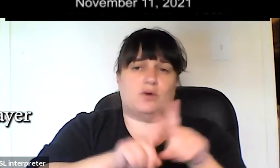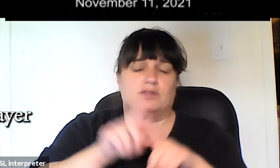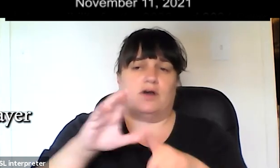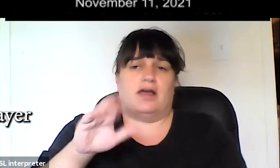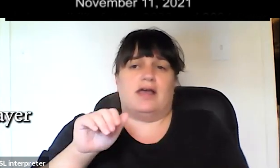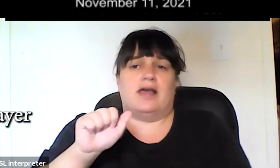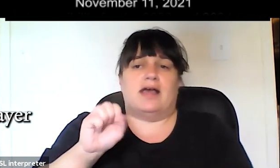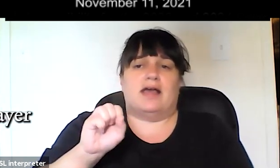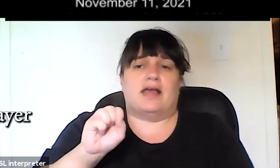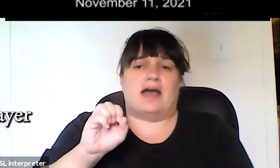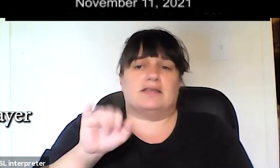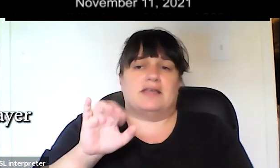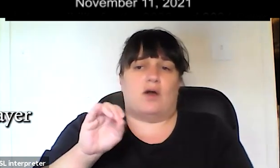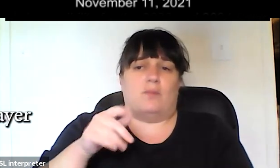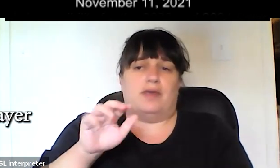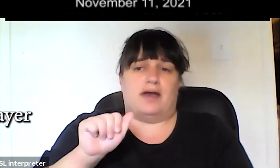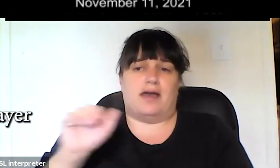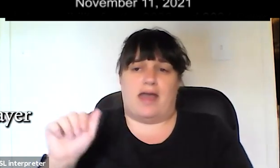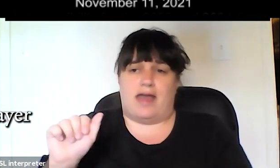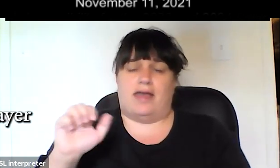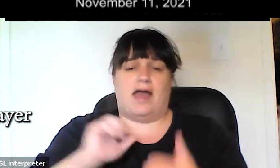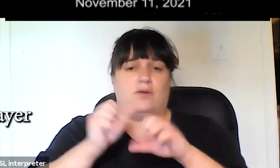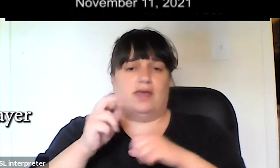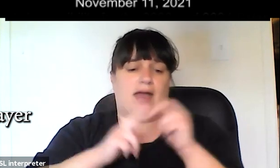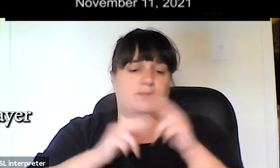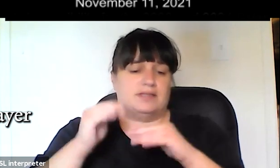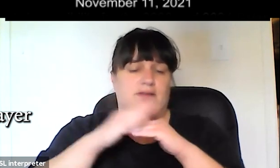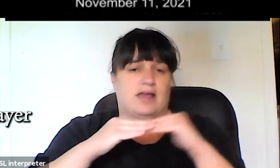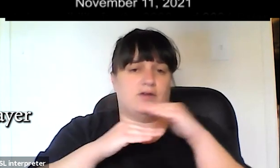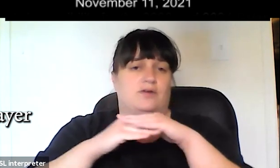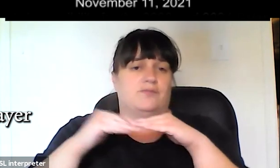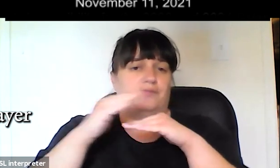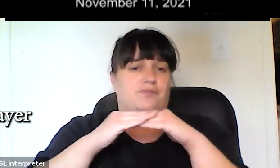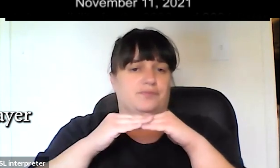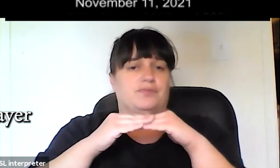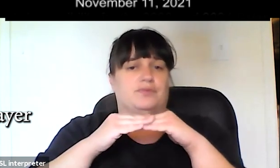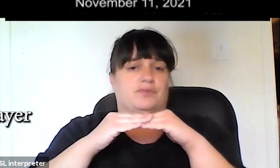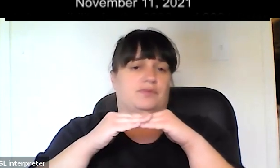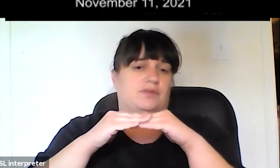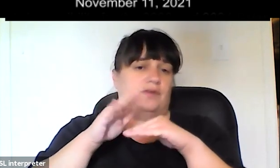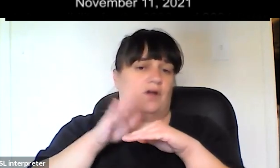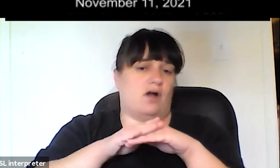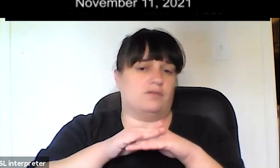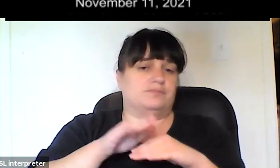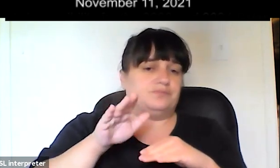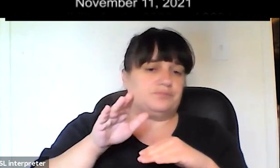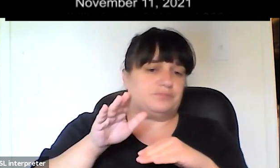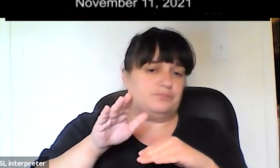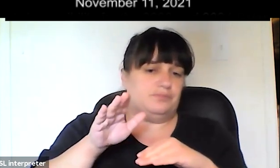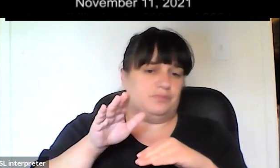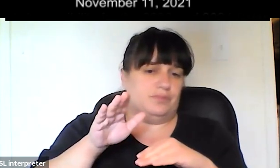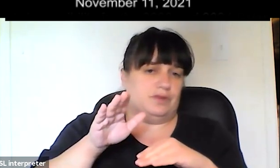Cassiopeia A, and how we can build that star by layer in augmented reality, and then also